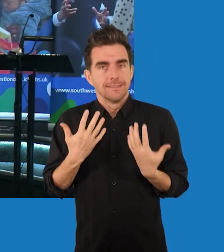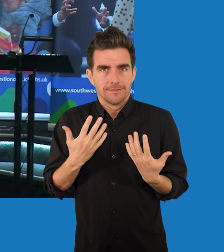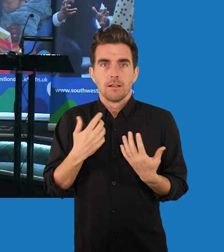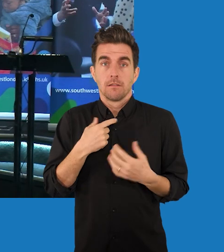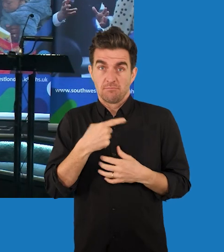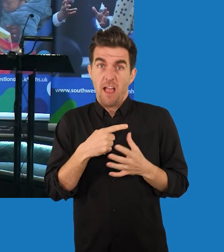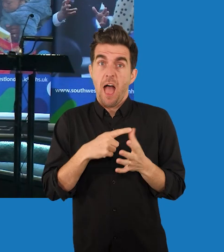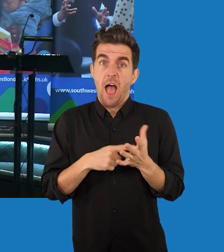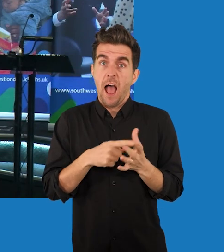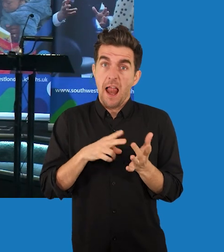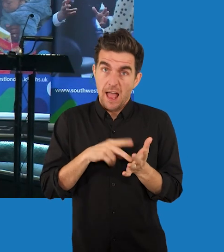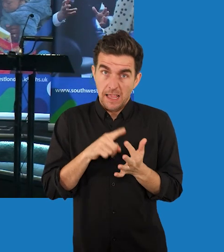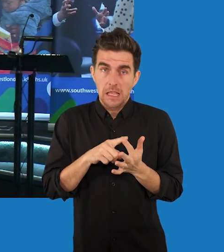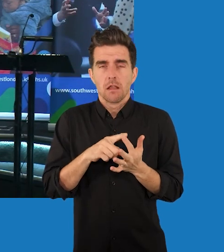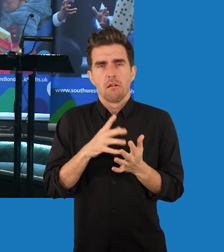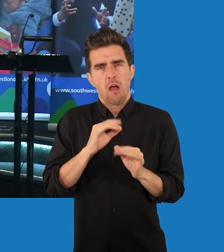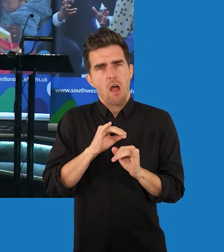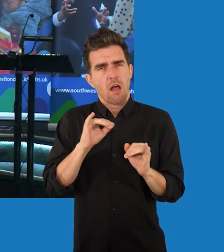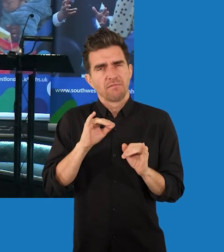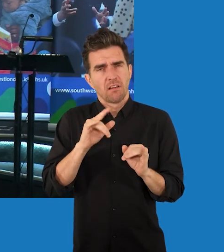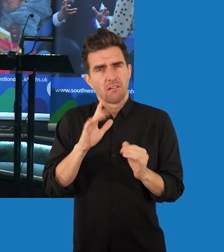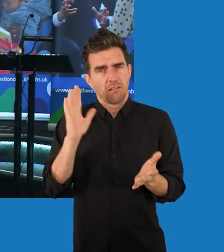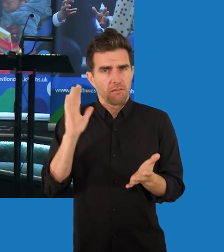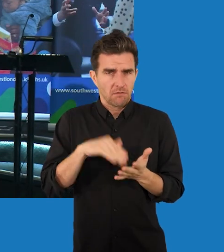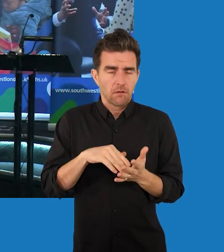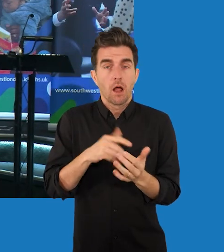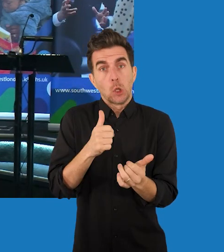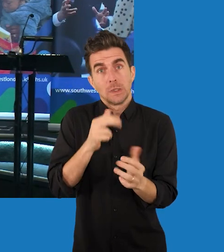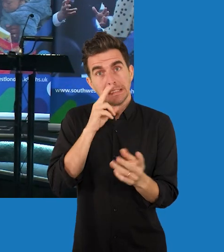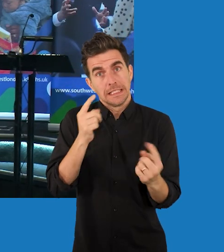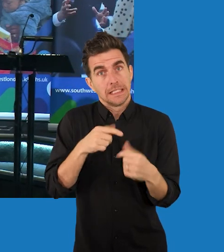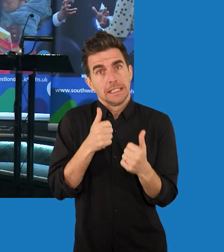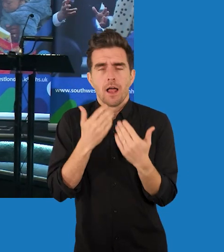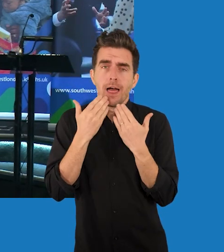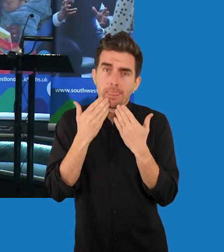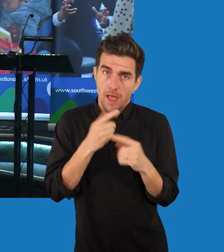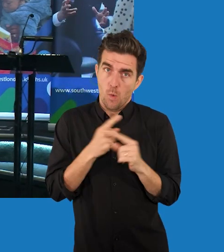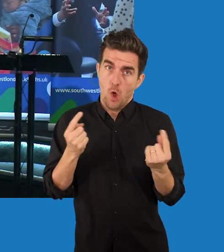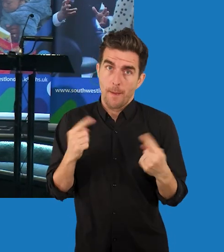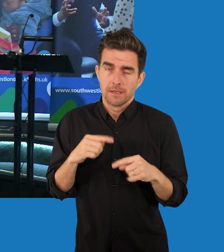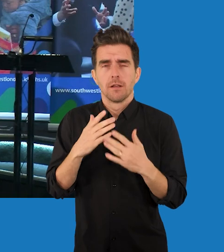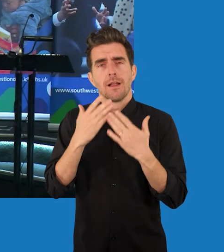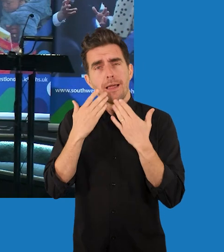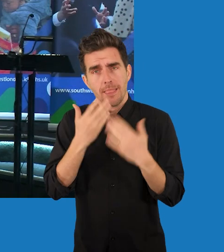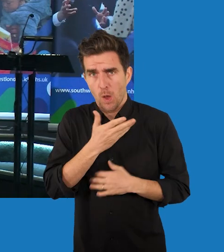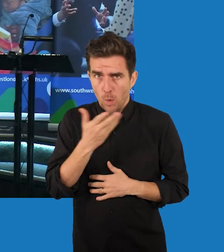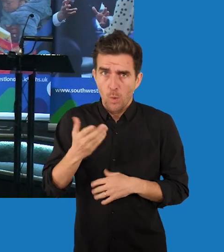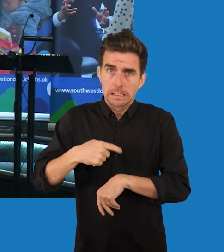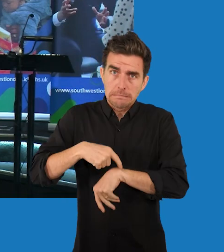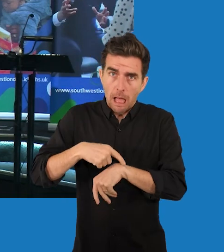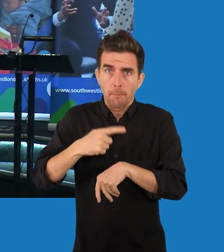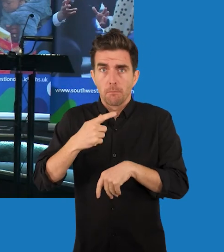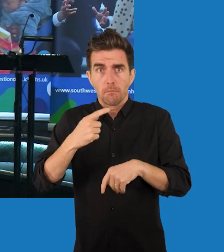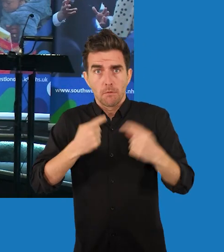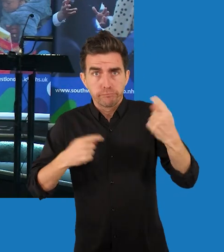seen Elaine. You've had a horrible journey here. It's really good to see you, though. Thank you for coming. So thank you all for making the time to